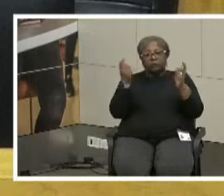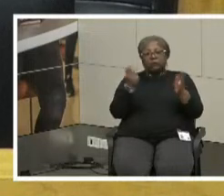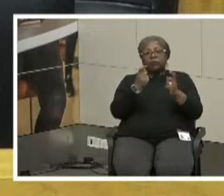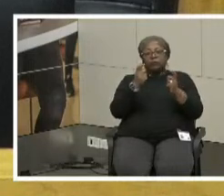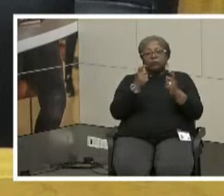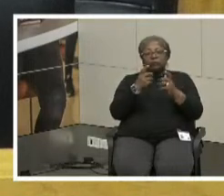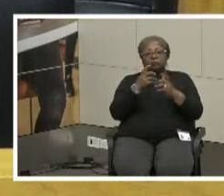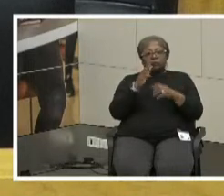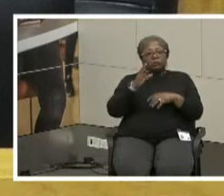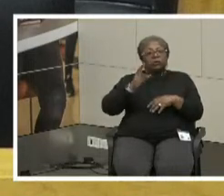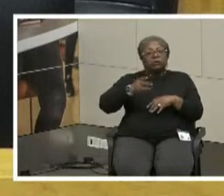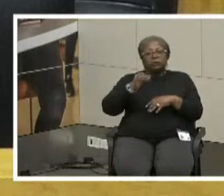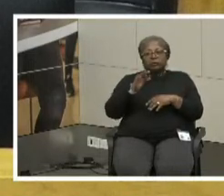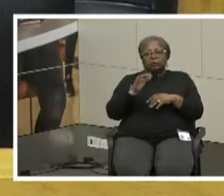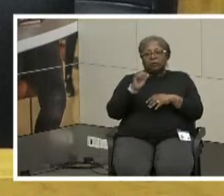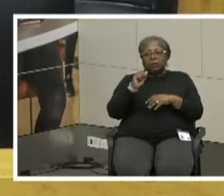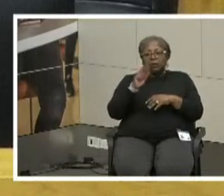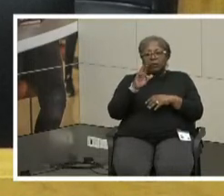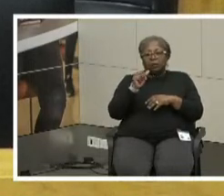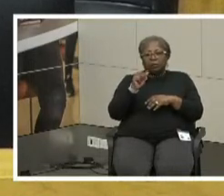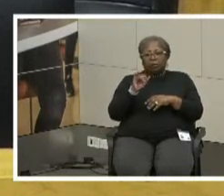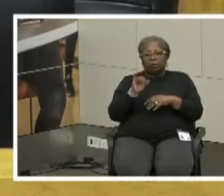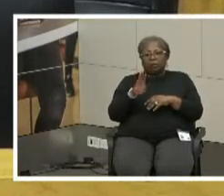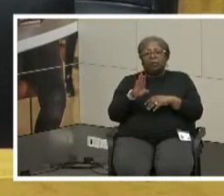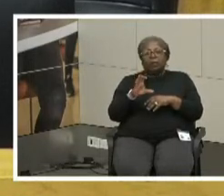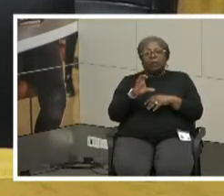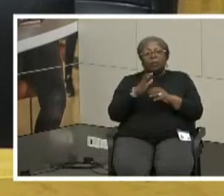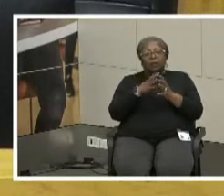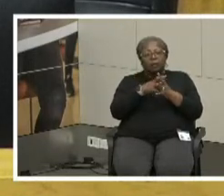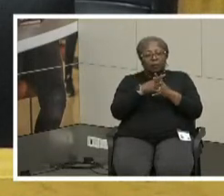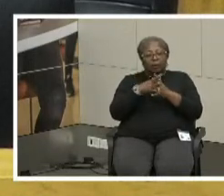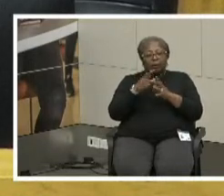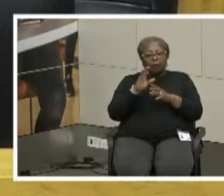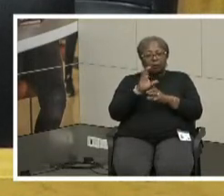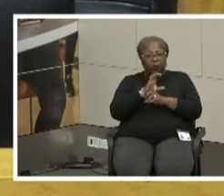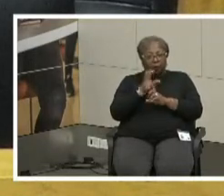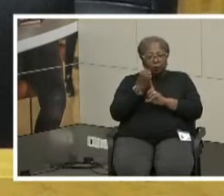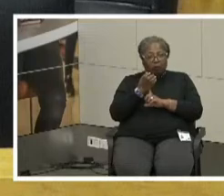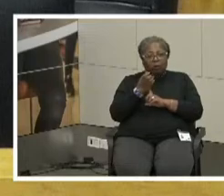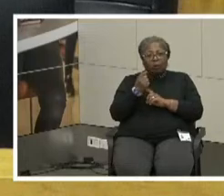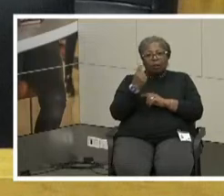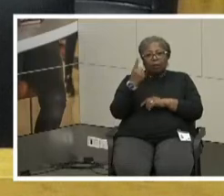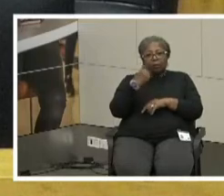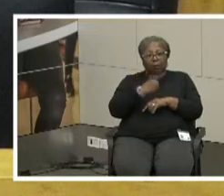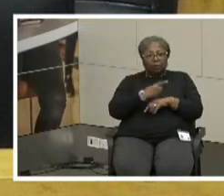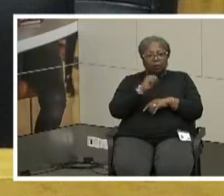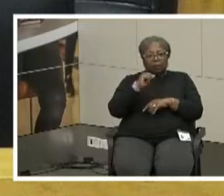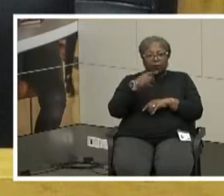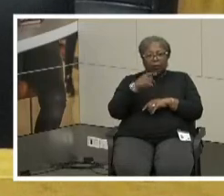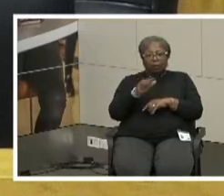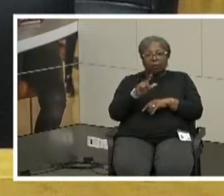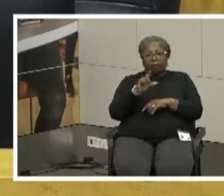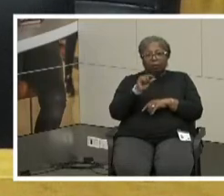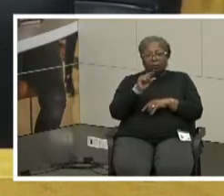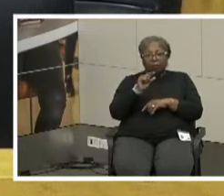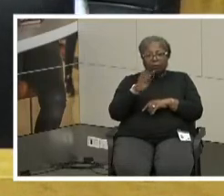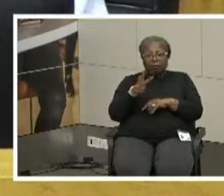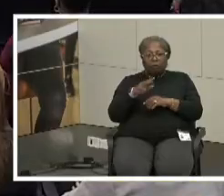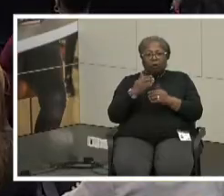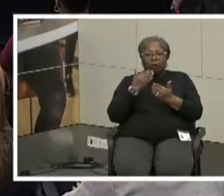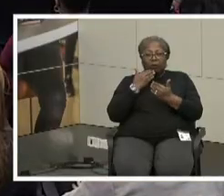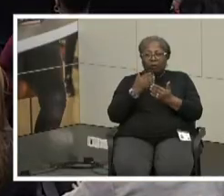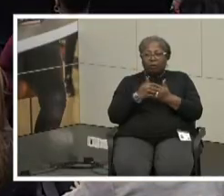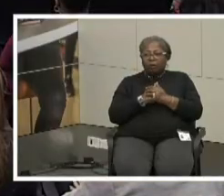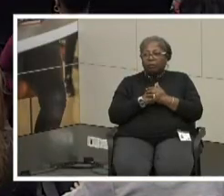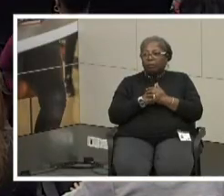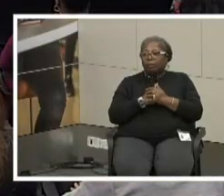rich traditions of the Arab American culture in witness thereof on the 11th day of April 2024 thank you